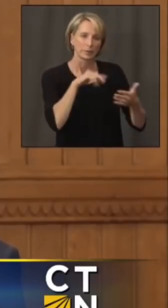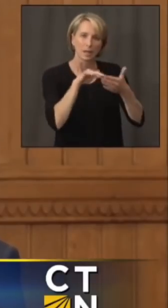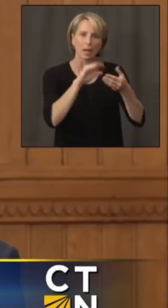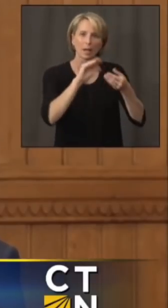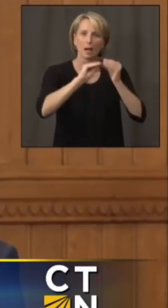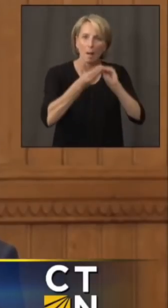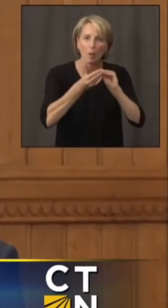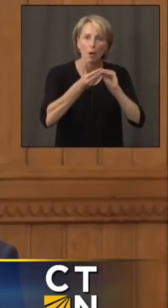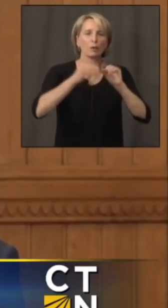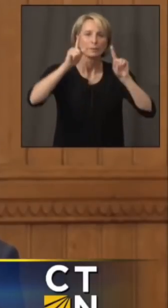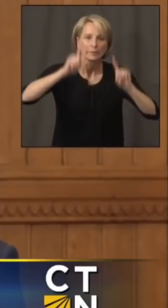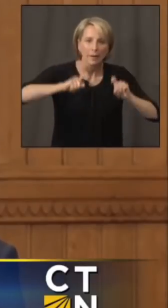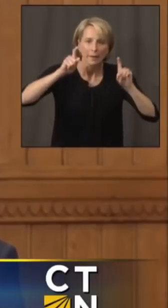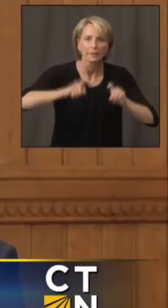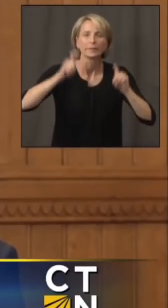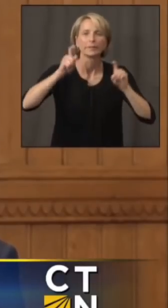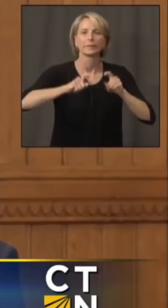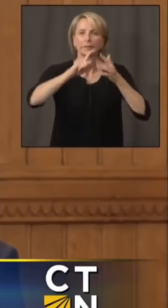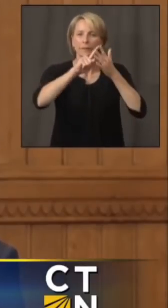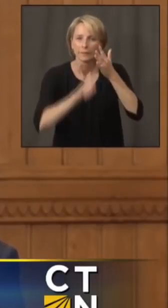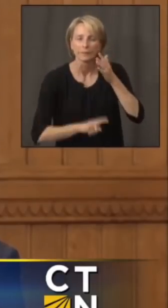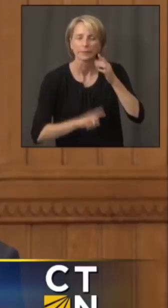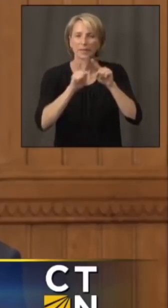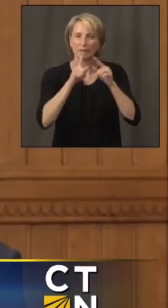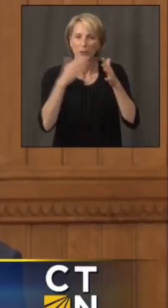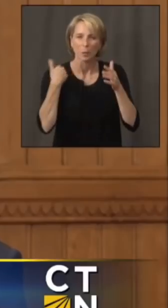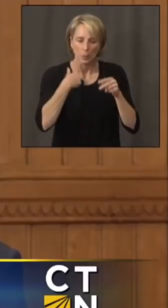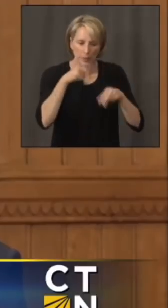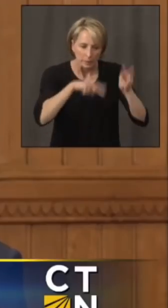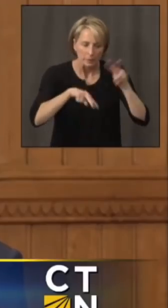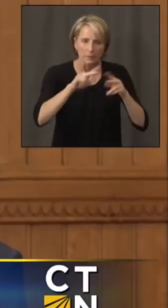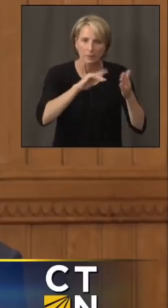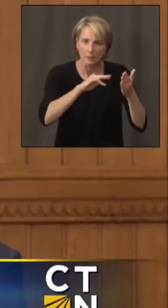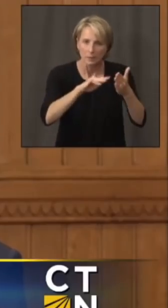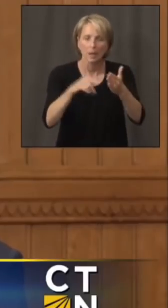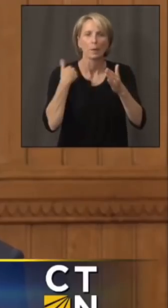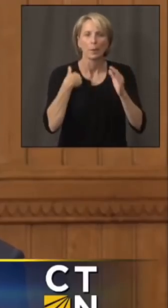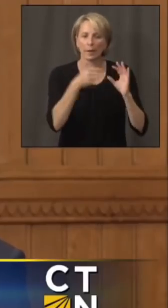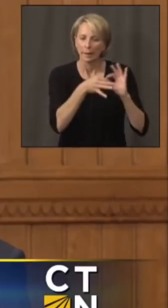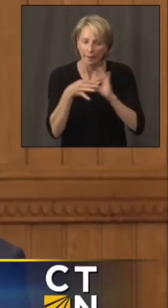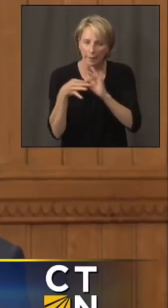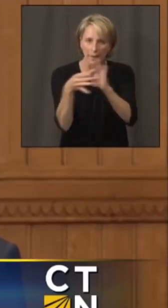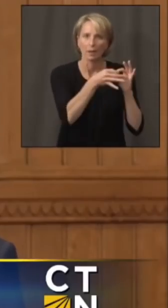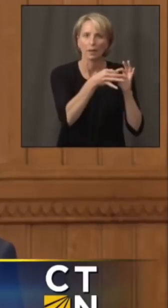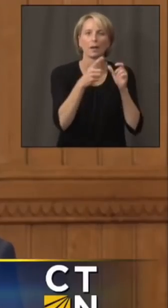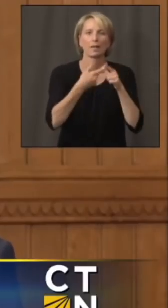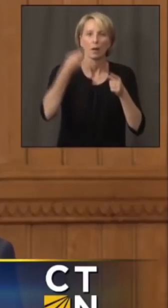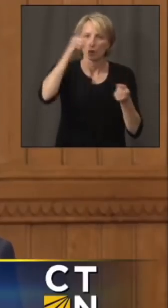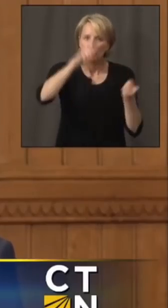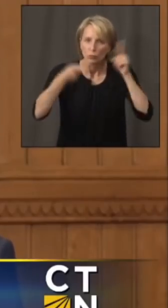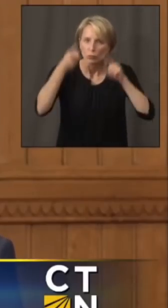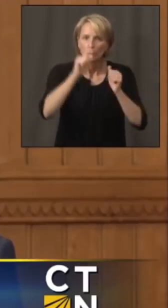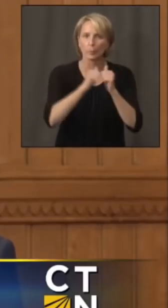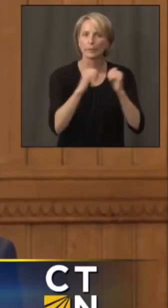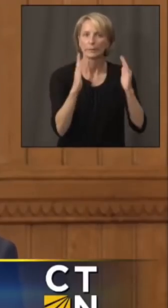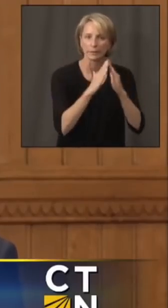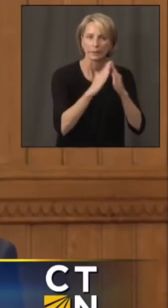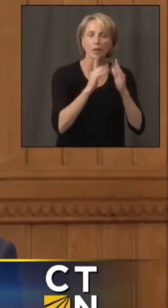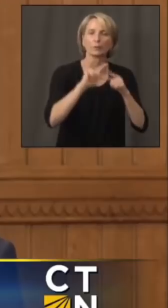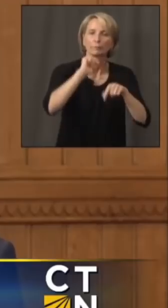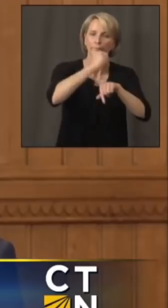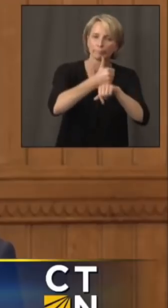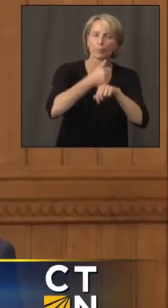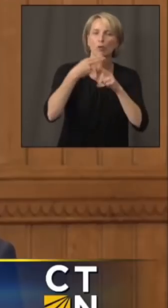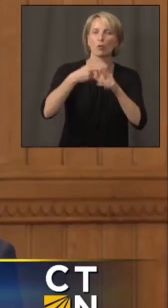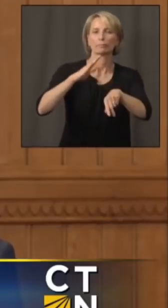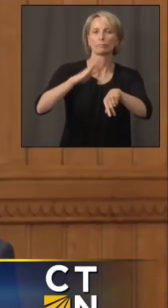but it's other factors as well. And so working together with our partners in Danbury at the municipal level, that was the judgment of